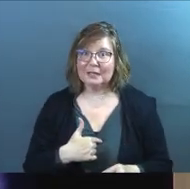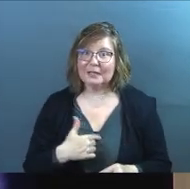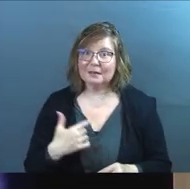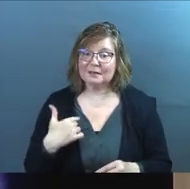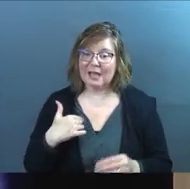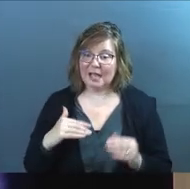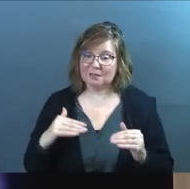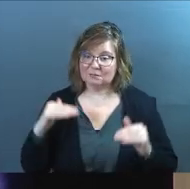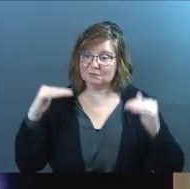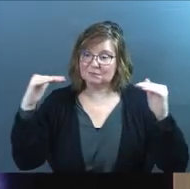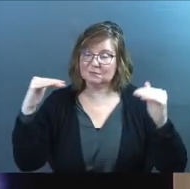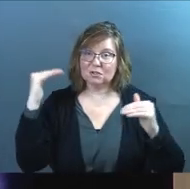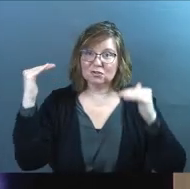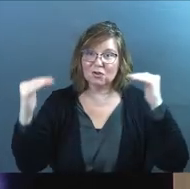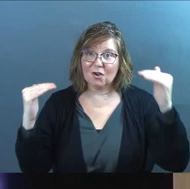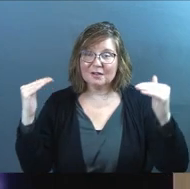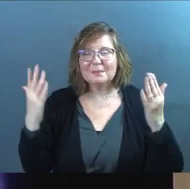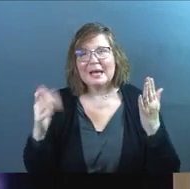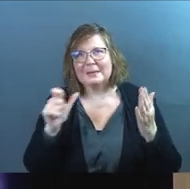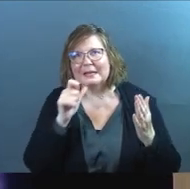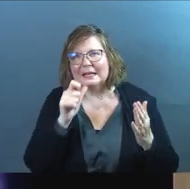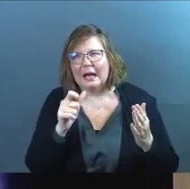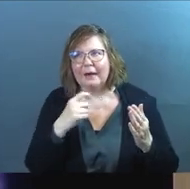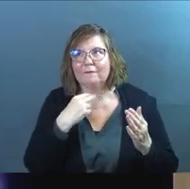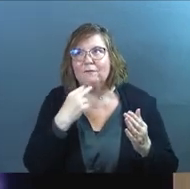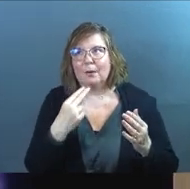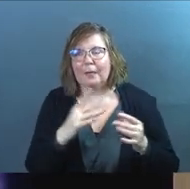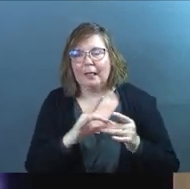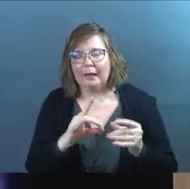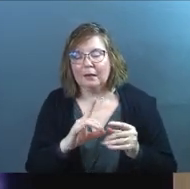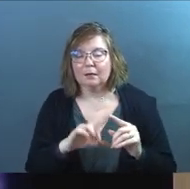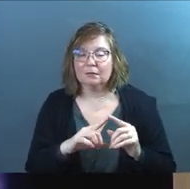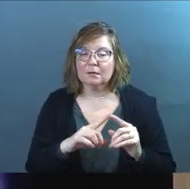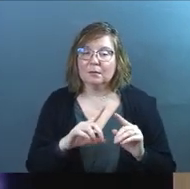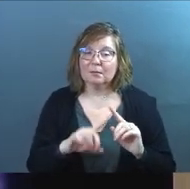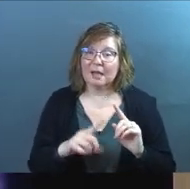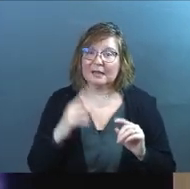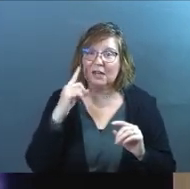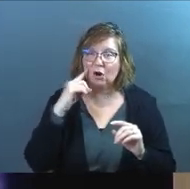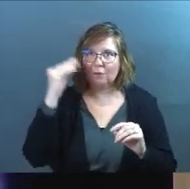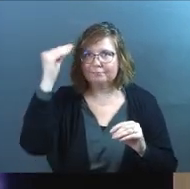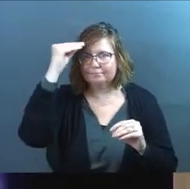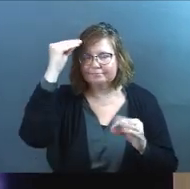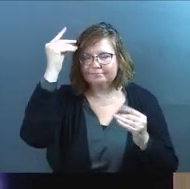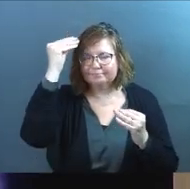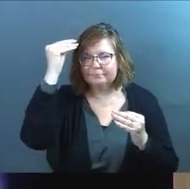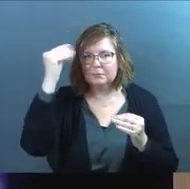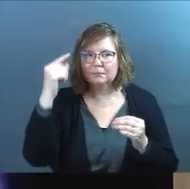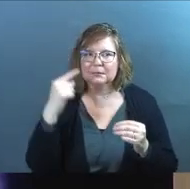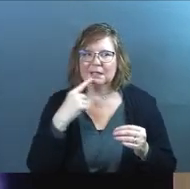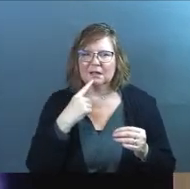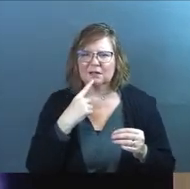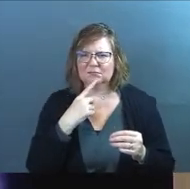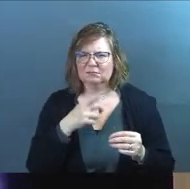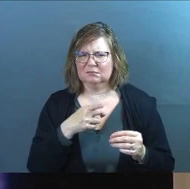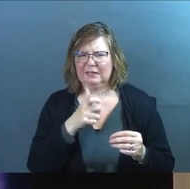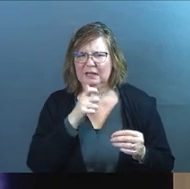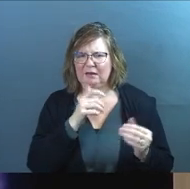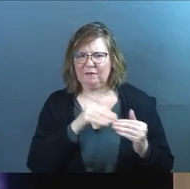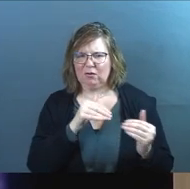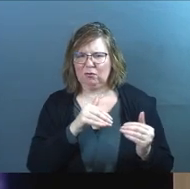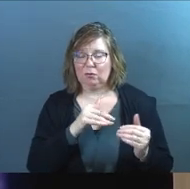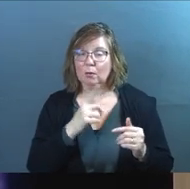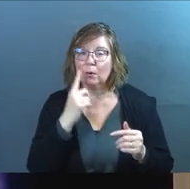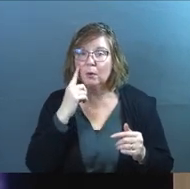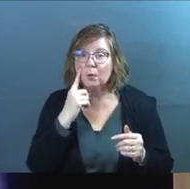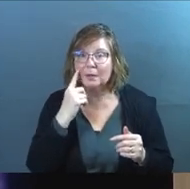as grown people, maybe not verbally and audibly, but in our heads even, said, that's not fair,